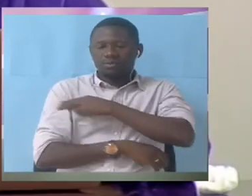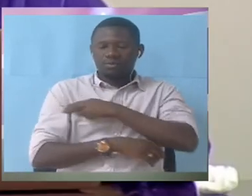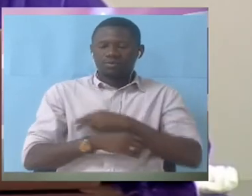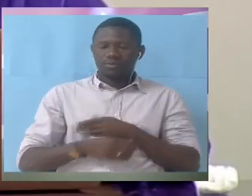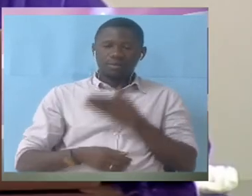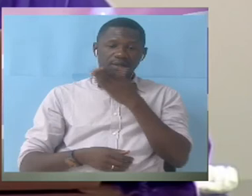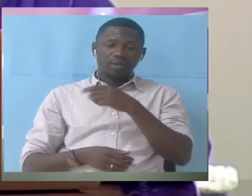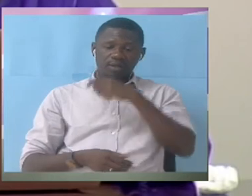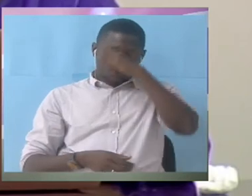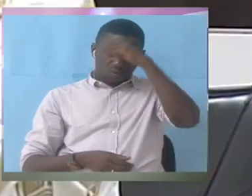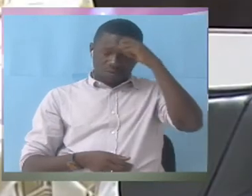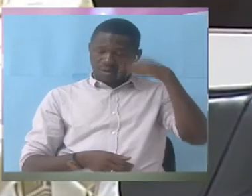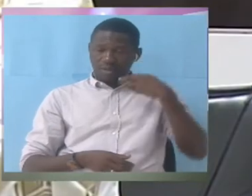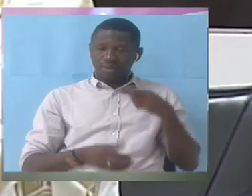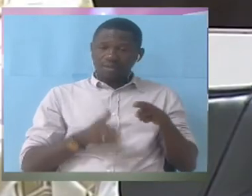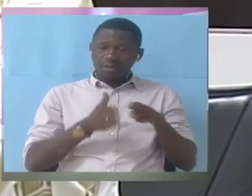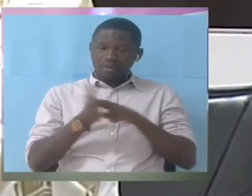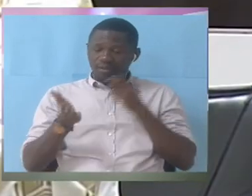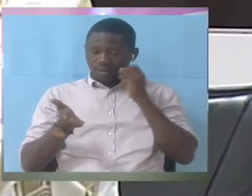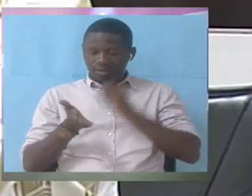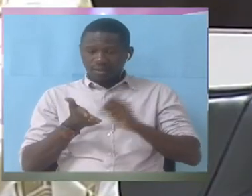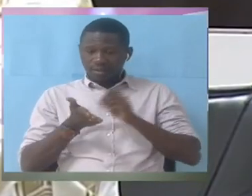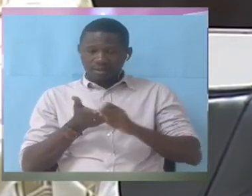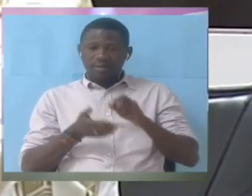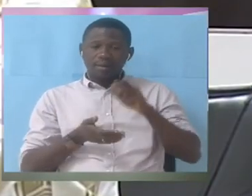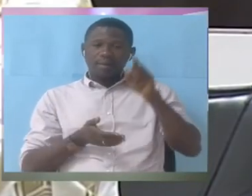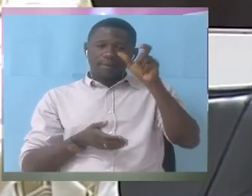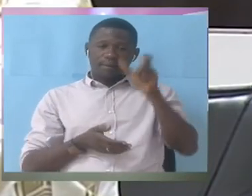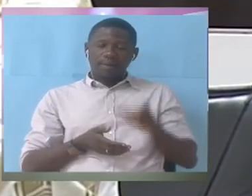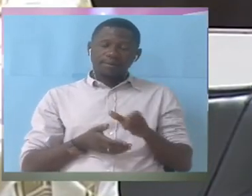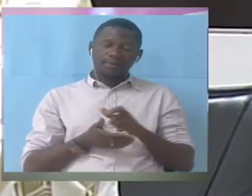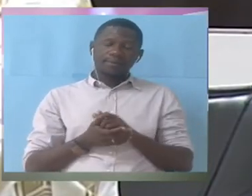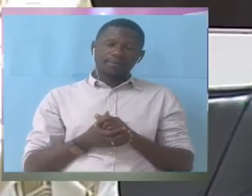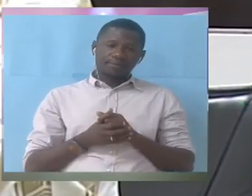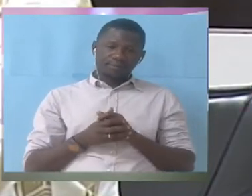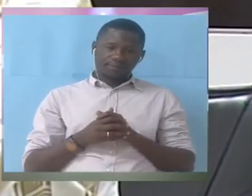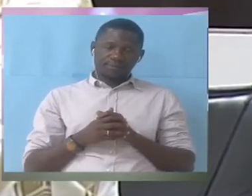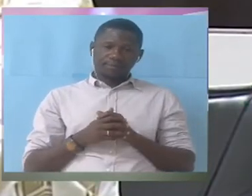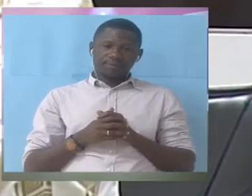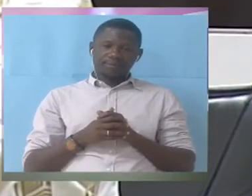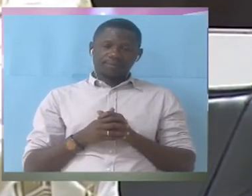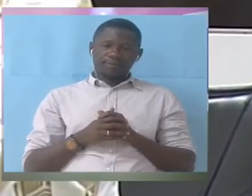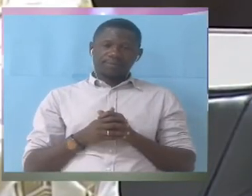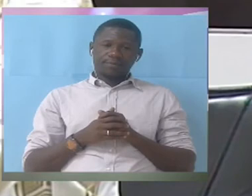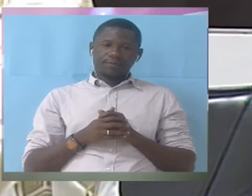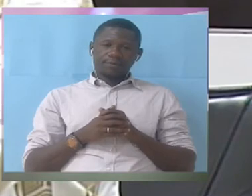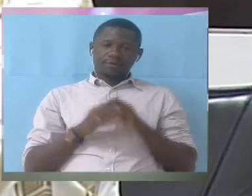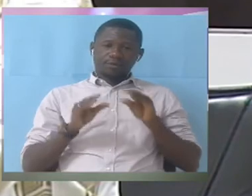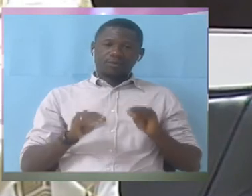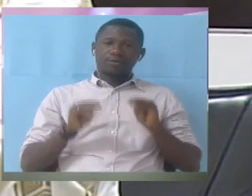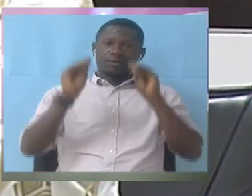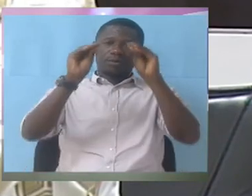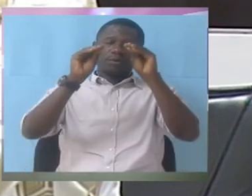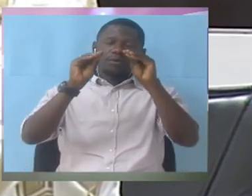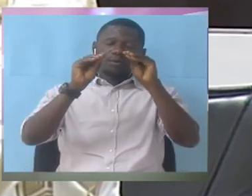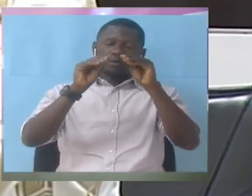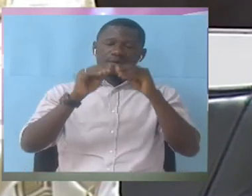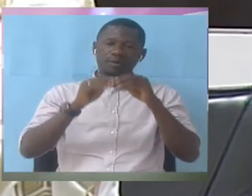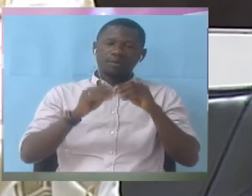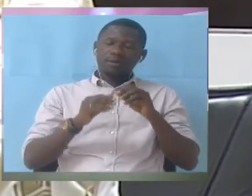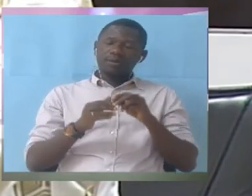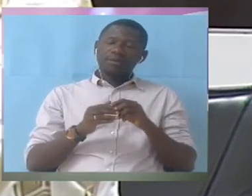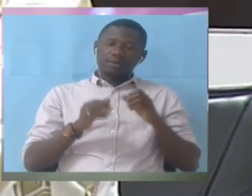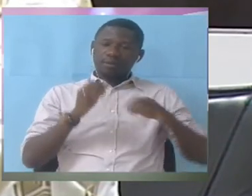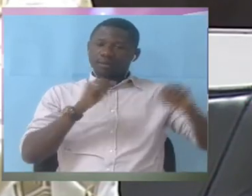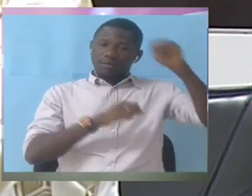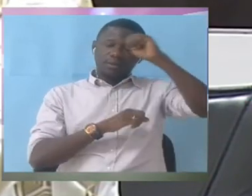work was a registrar. Fofu ma nekk fa li ñoo wax registrar. Rose through the ranks, registrar, senior registrar.